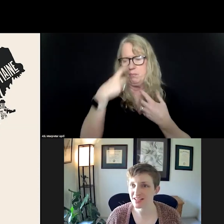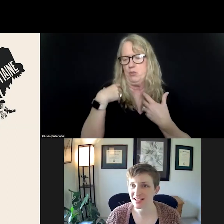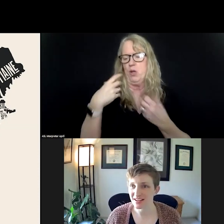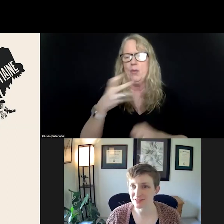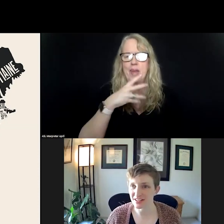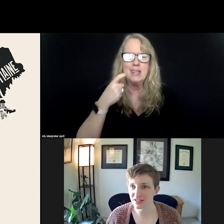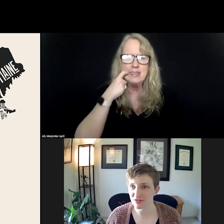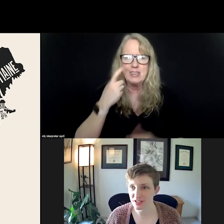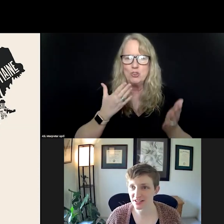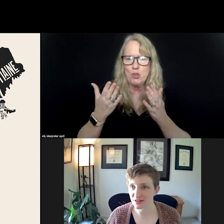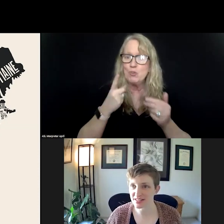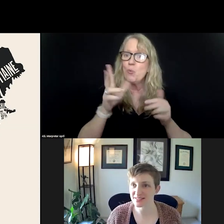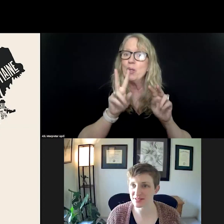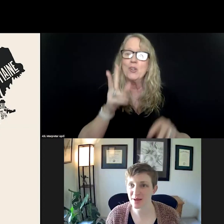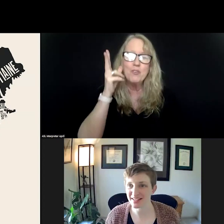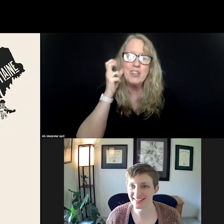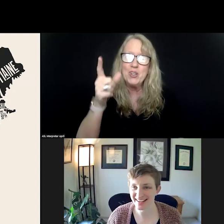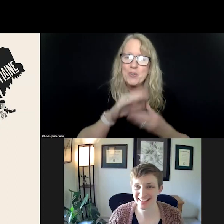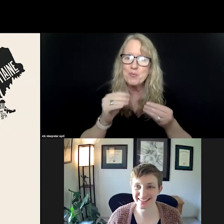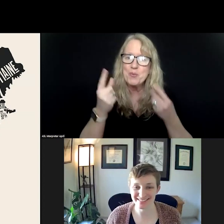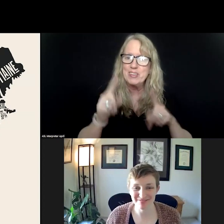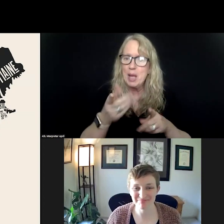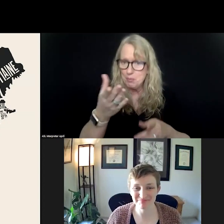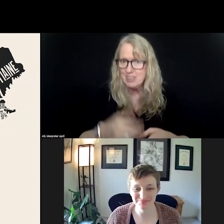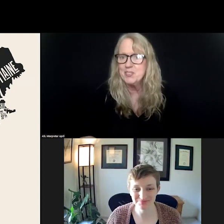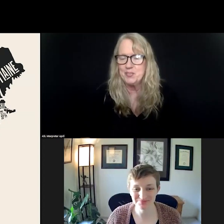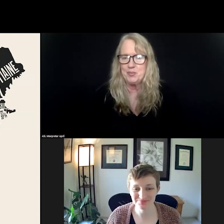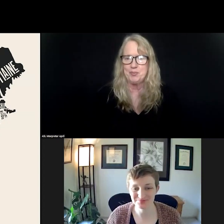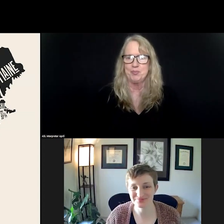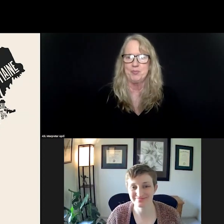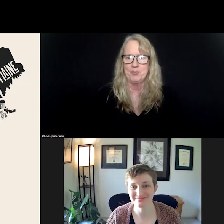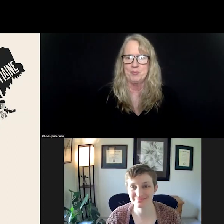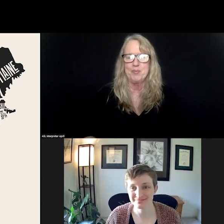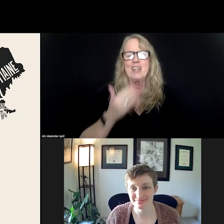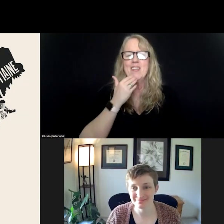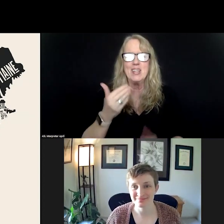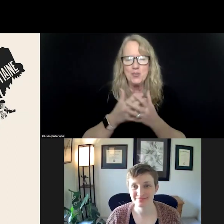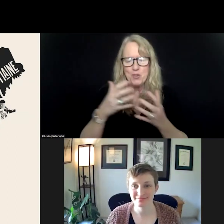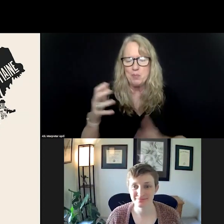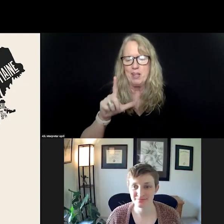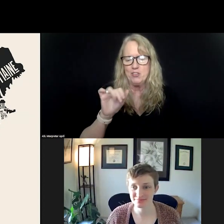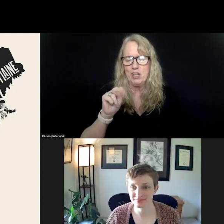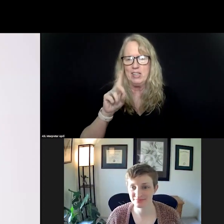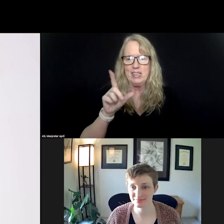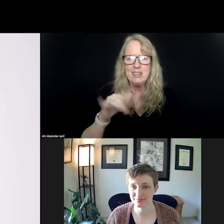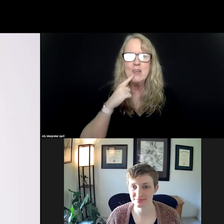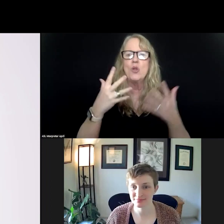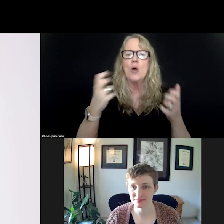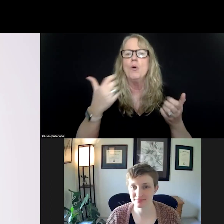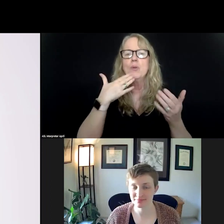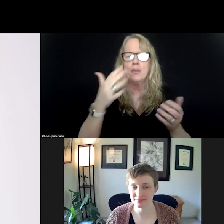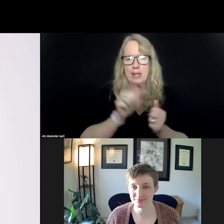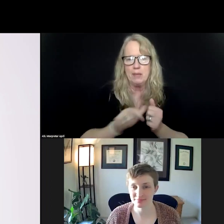So really looking forward to hearing what's happening in Connecticut. Thank you very much, Lindsay. And I just want to thank everyone